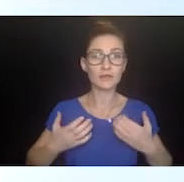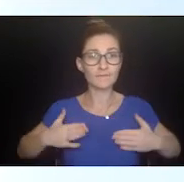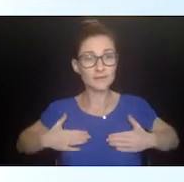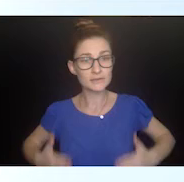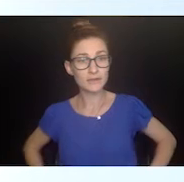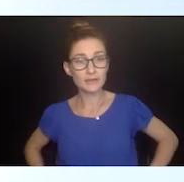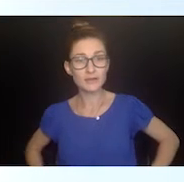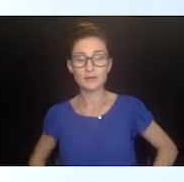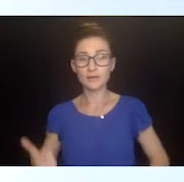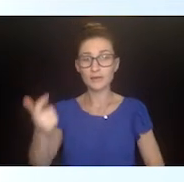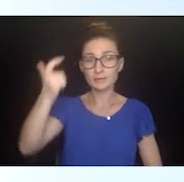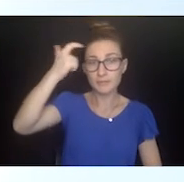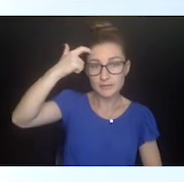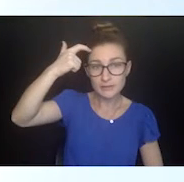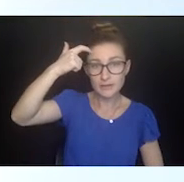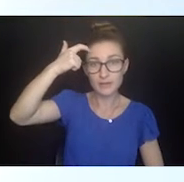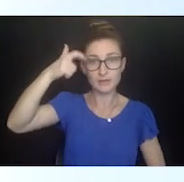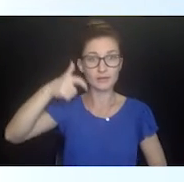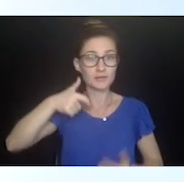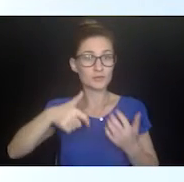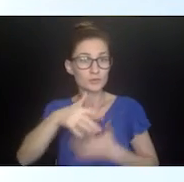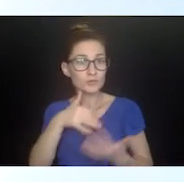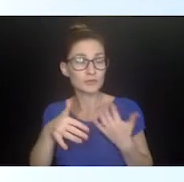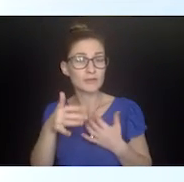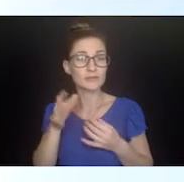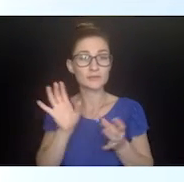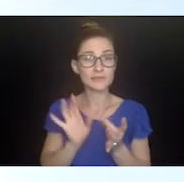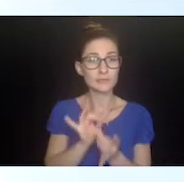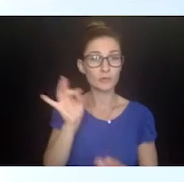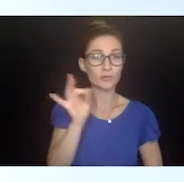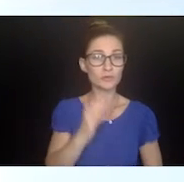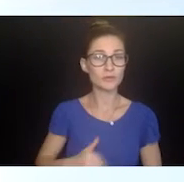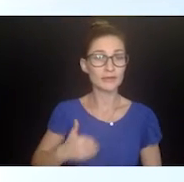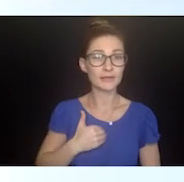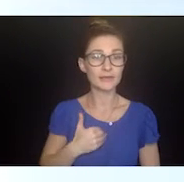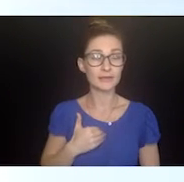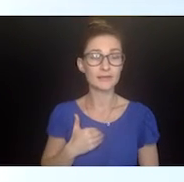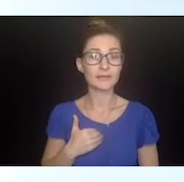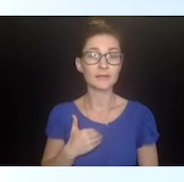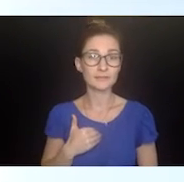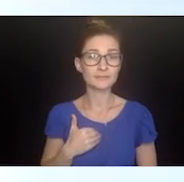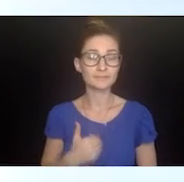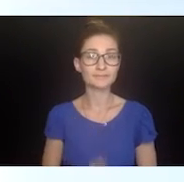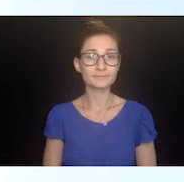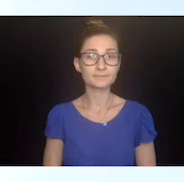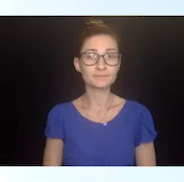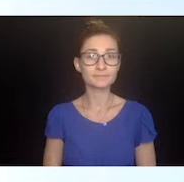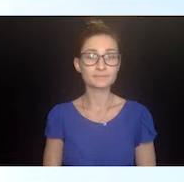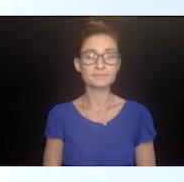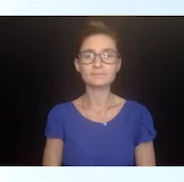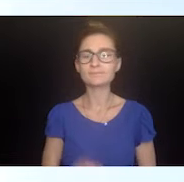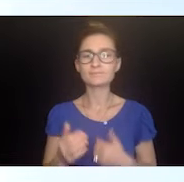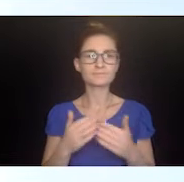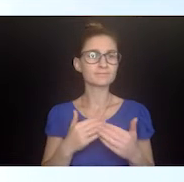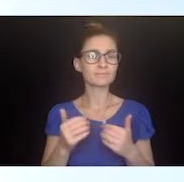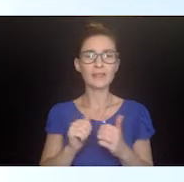physically, mentally, socially, spiritually? And it doesn't matter how you define